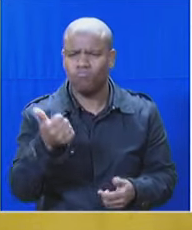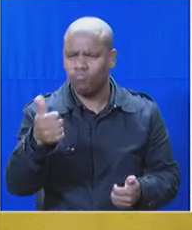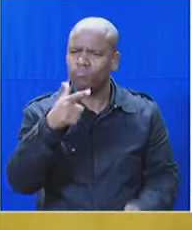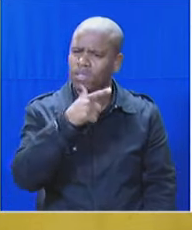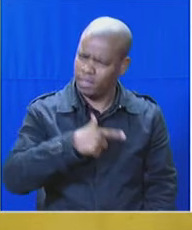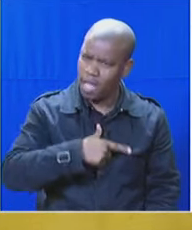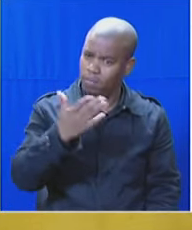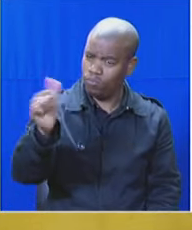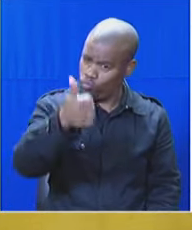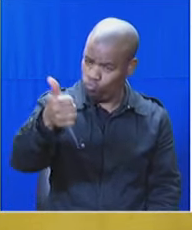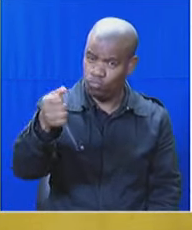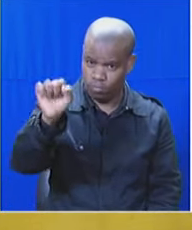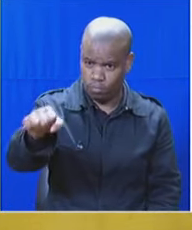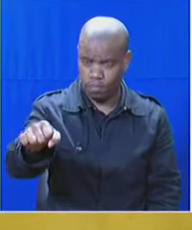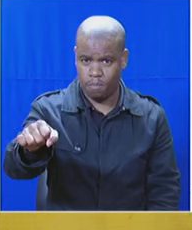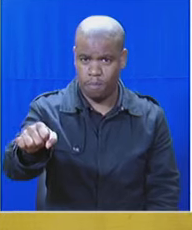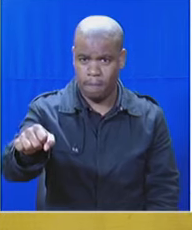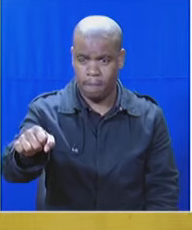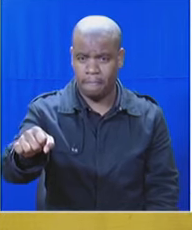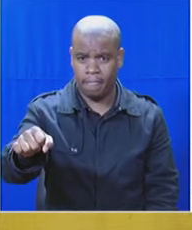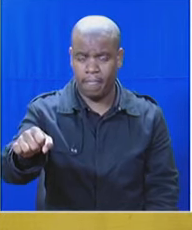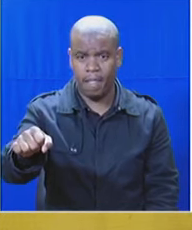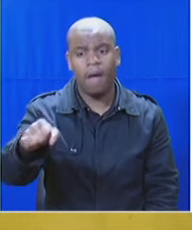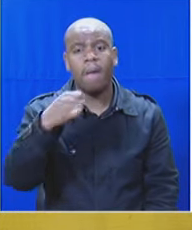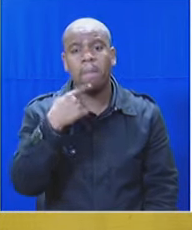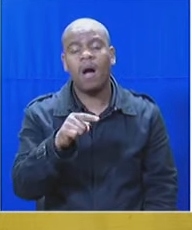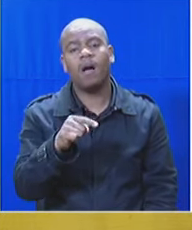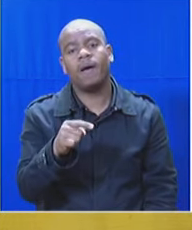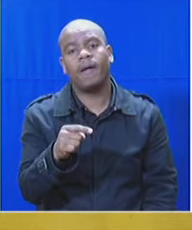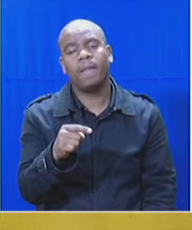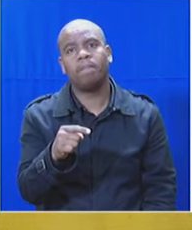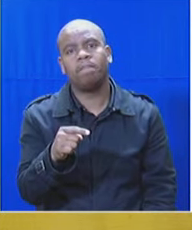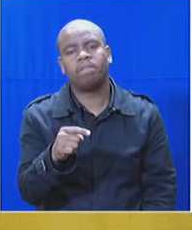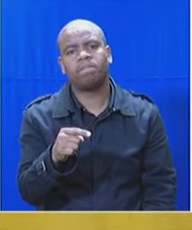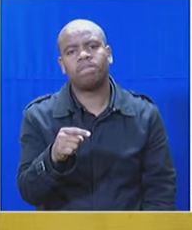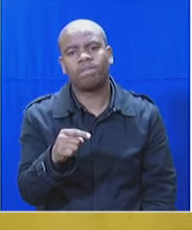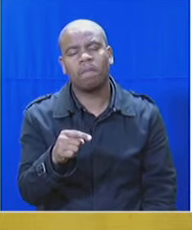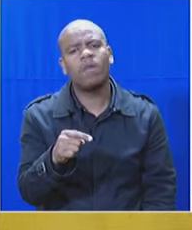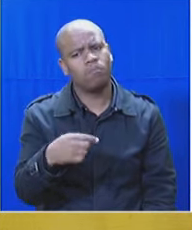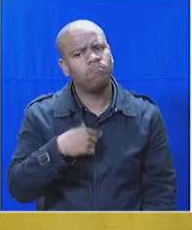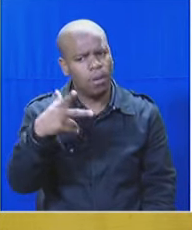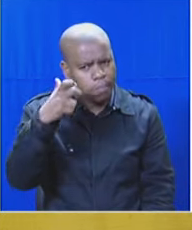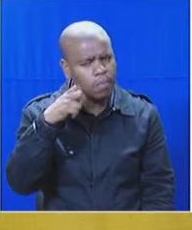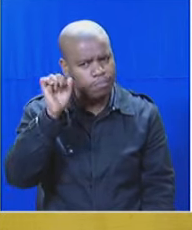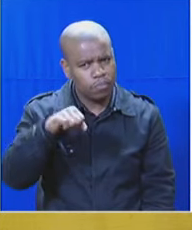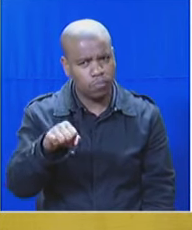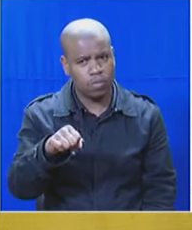lento. Nenza kakuhle, uyazi sithanda into apha, into endiyithanda apha kuni ni militant, you are young and